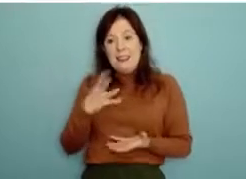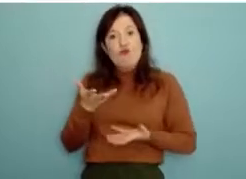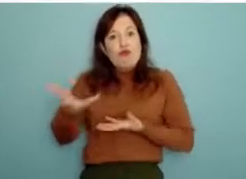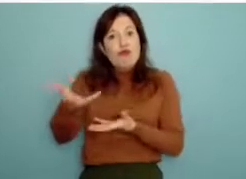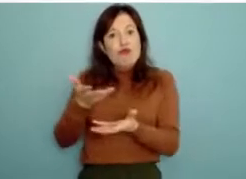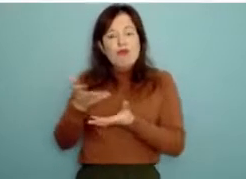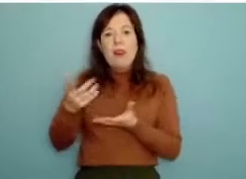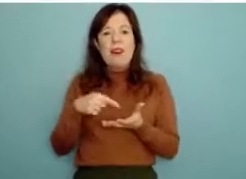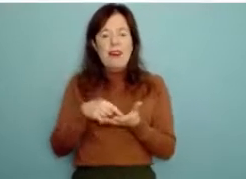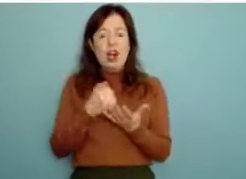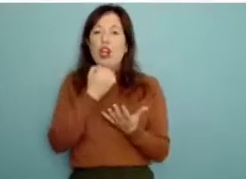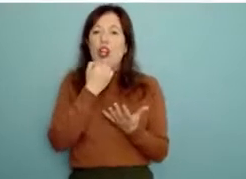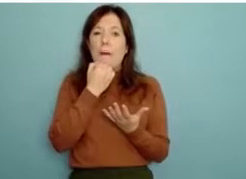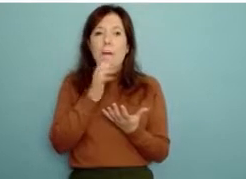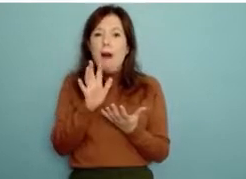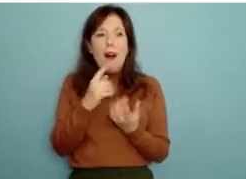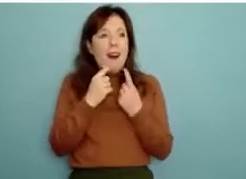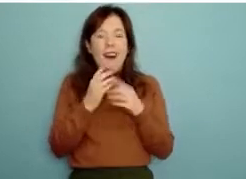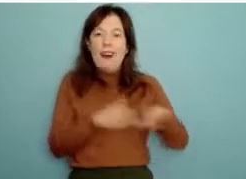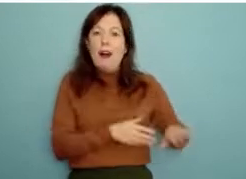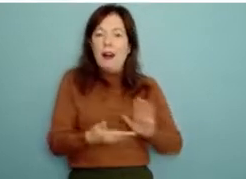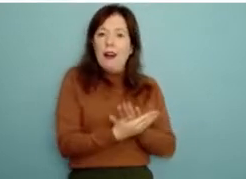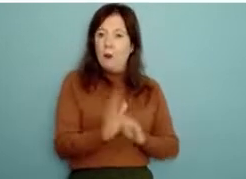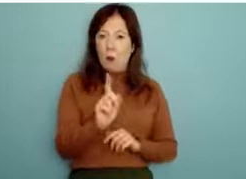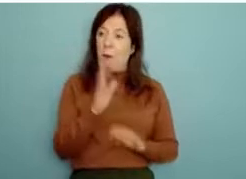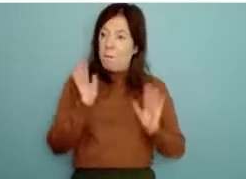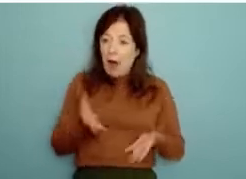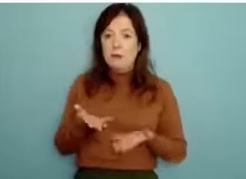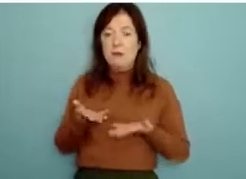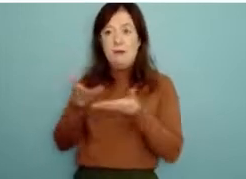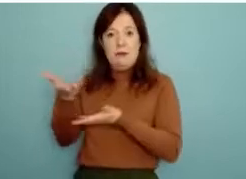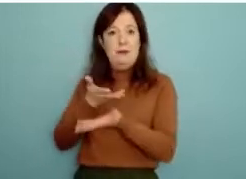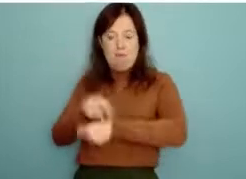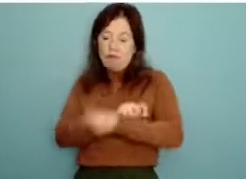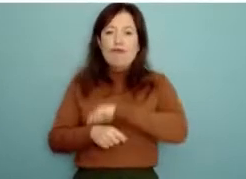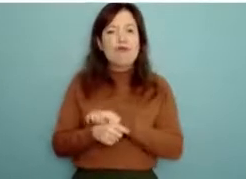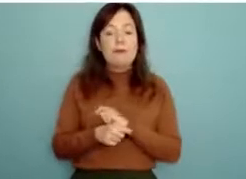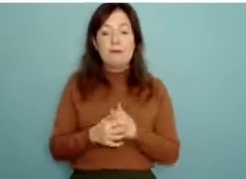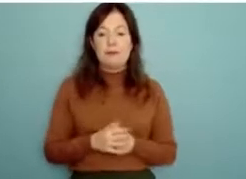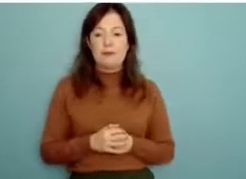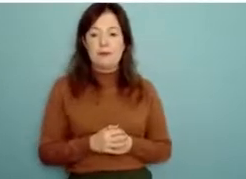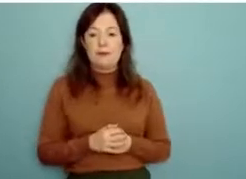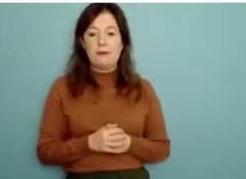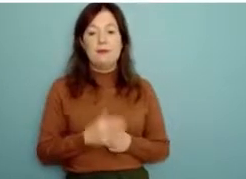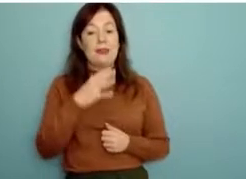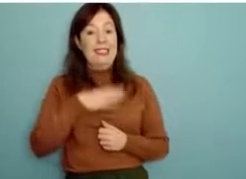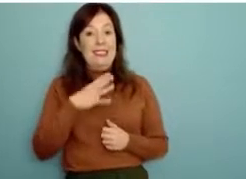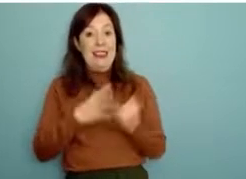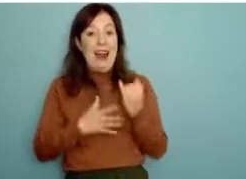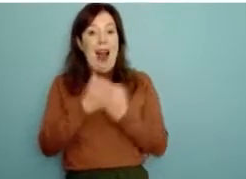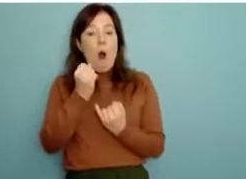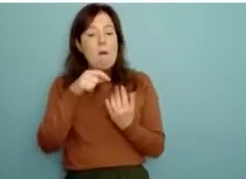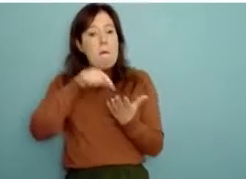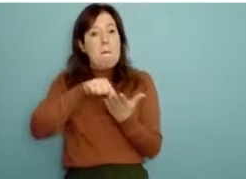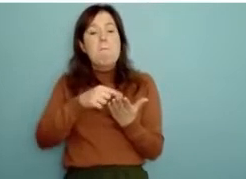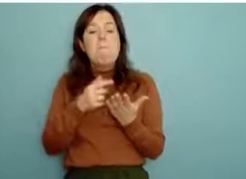data. We've heard that outcome measurement needs to be quick and simple. And we need to give